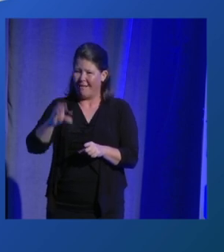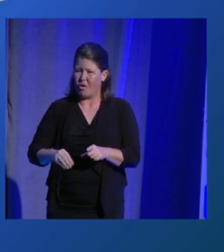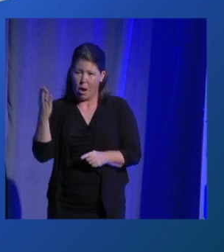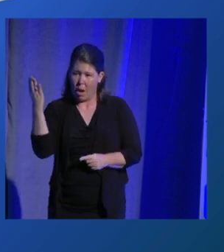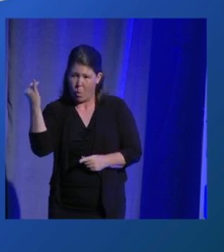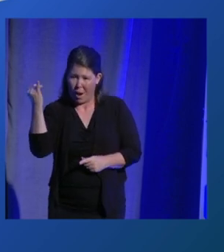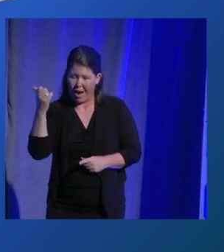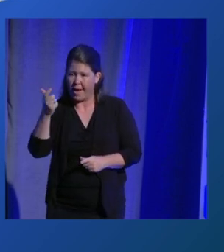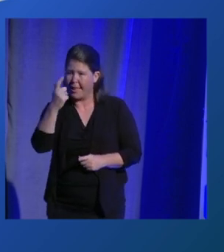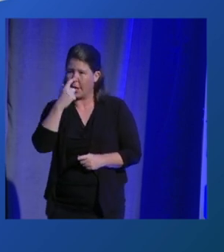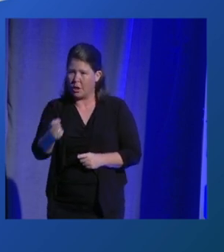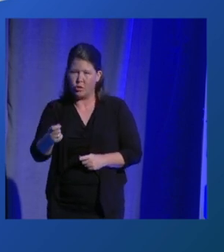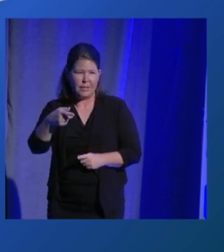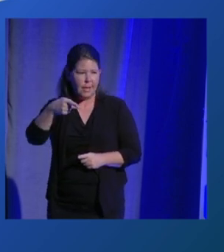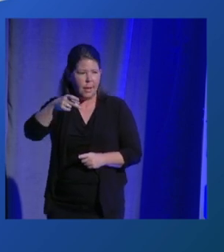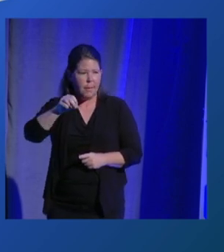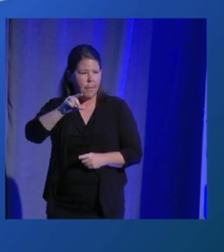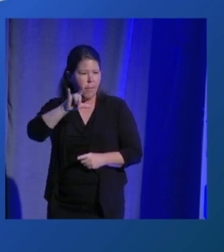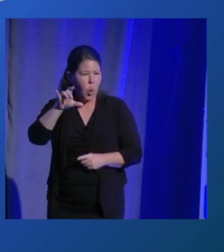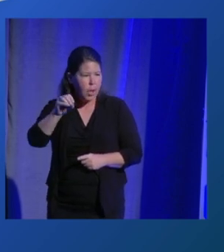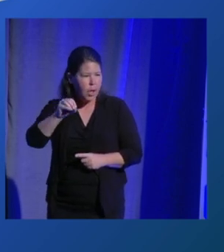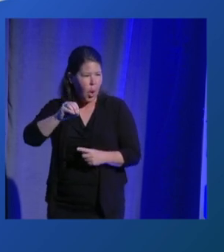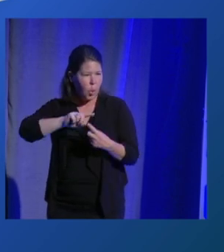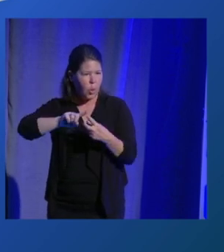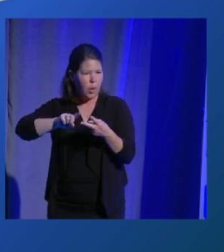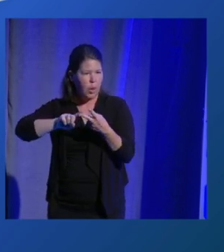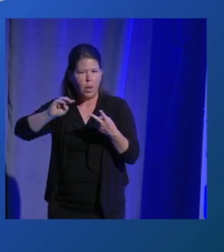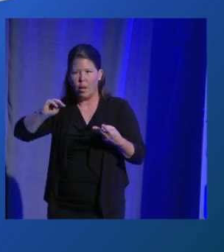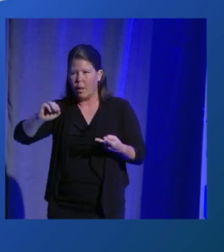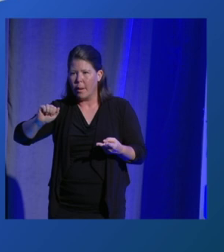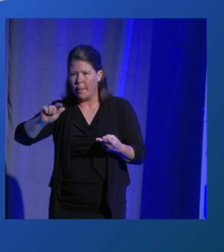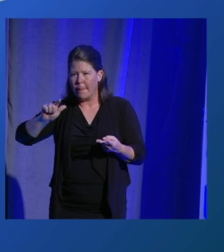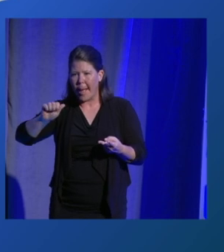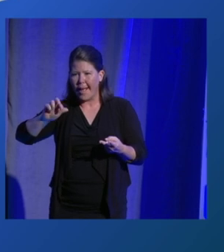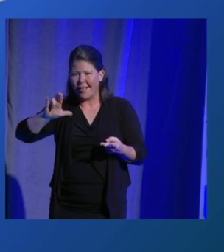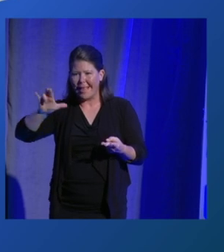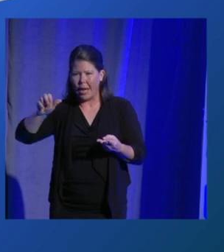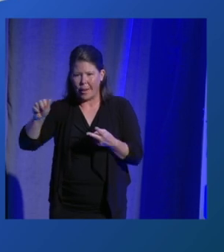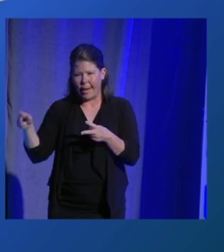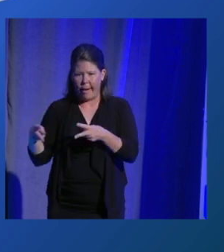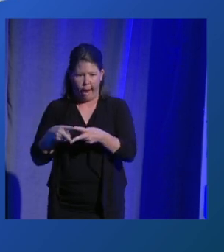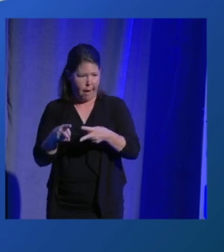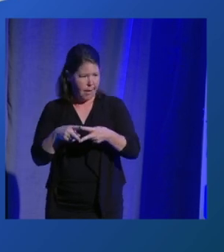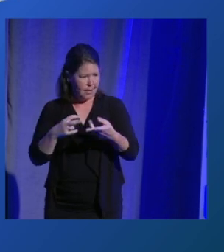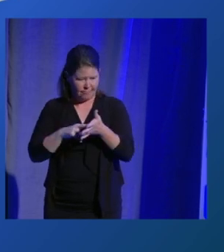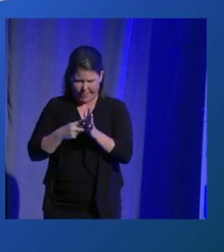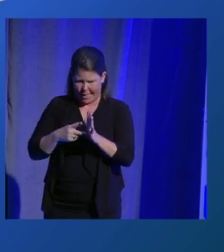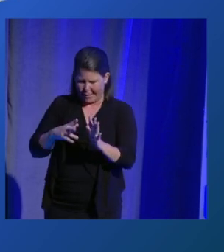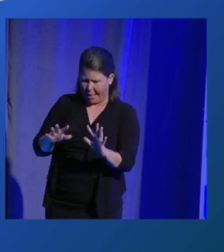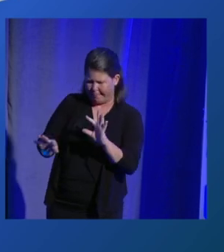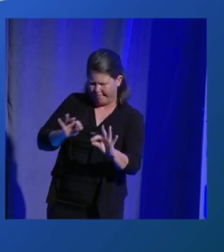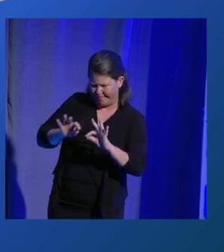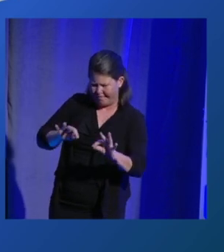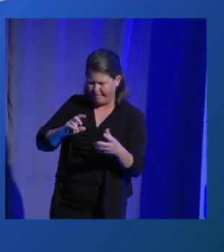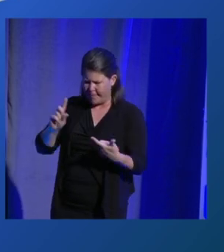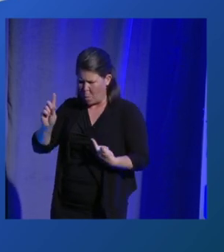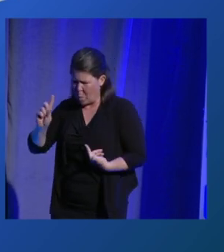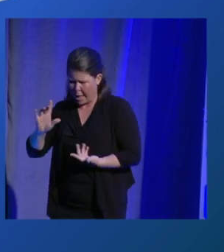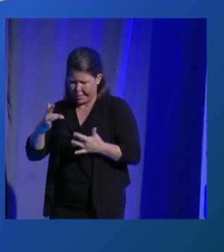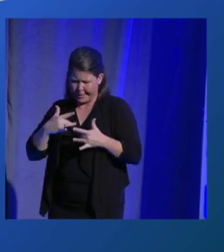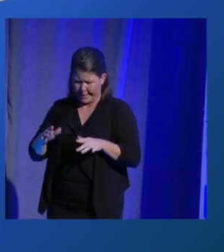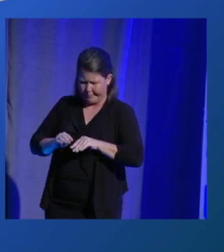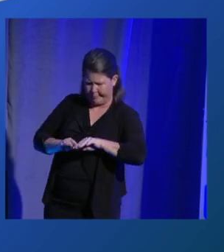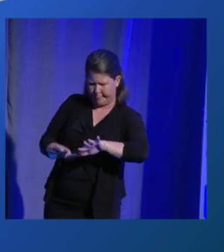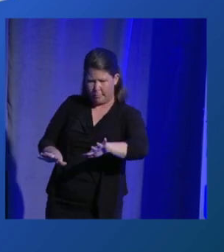know where the people are there are no reliable censes in many of those countries they need to